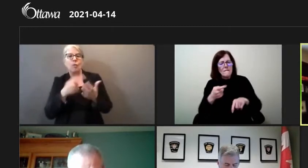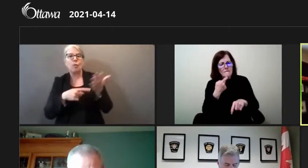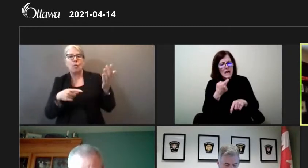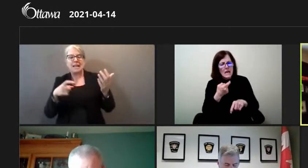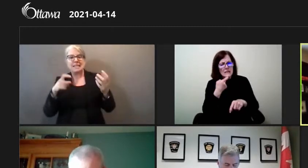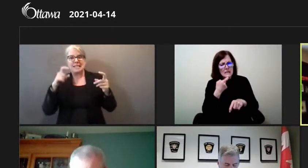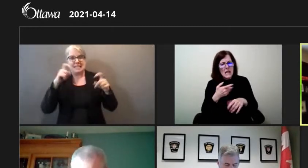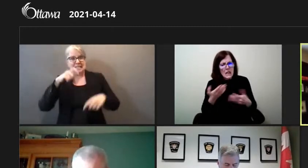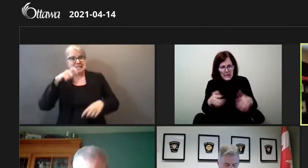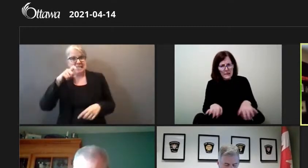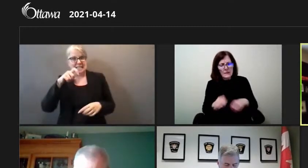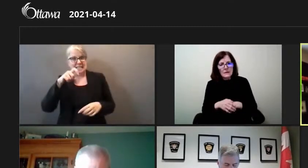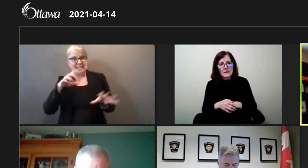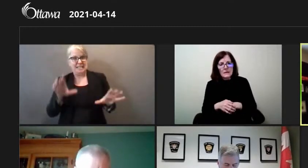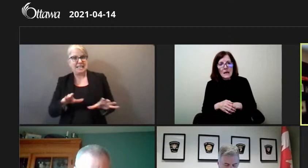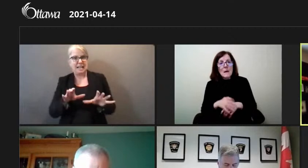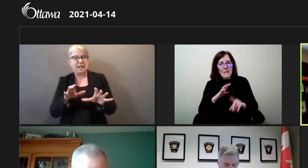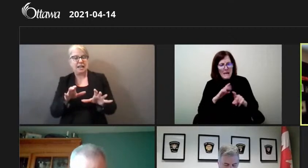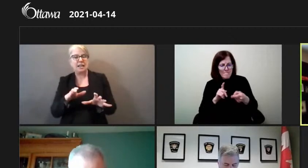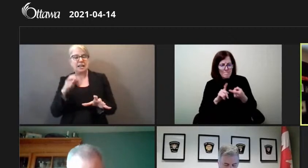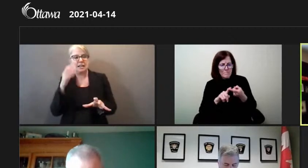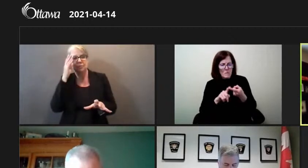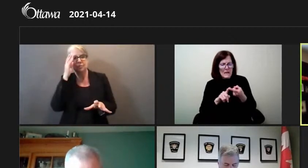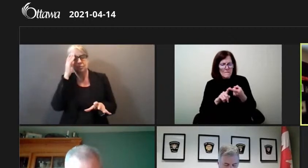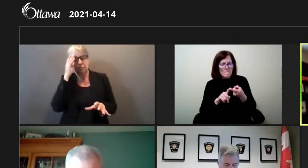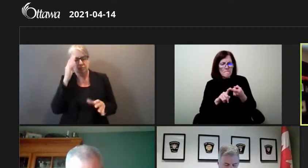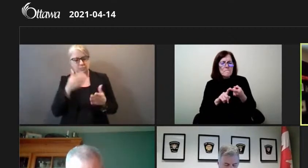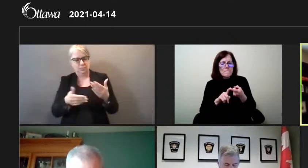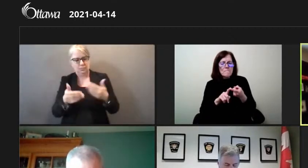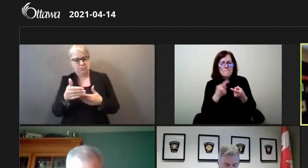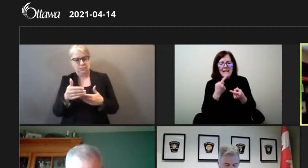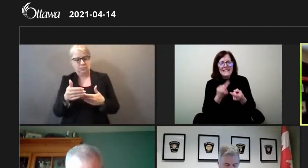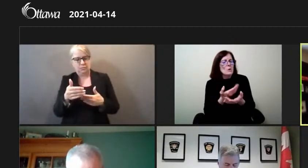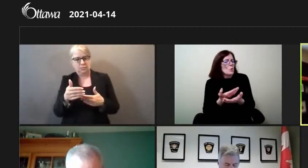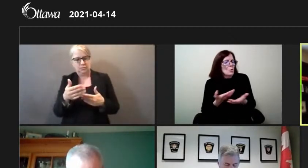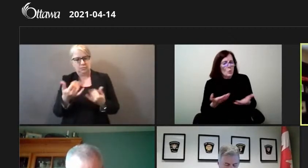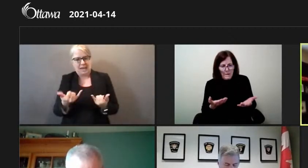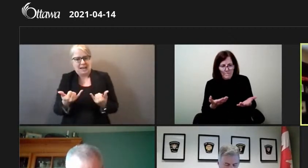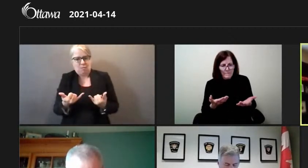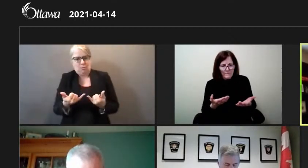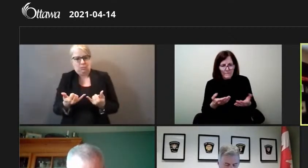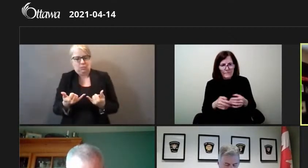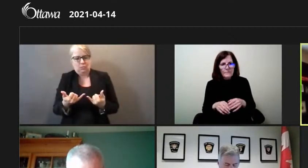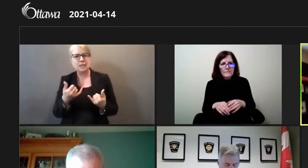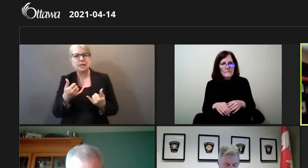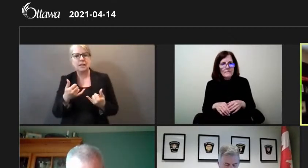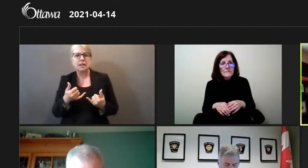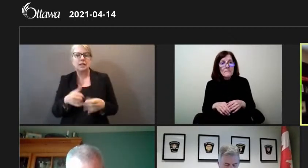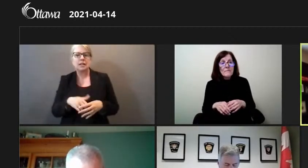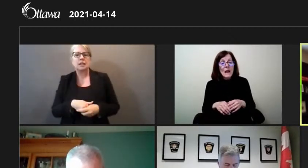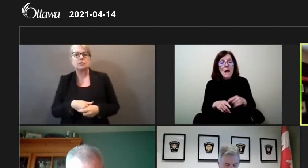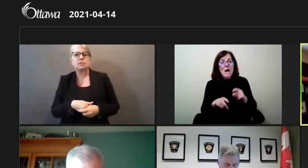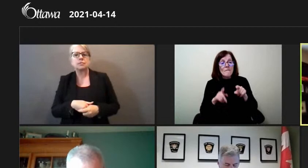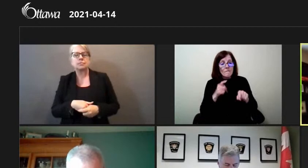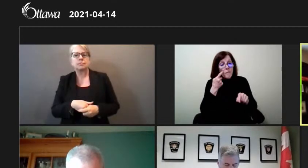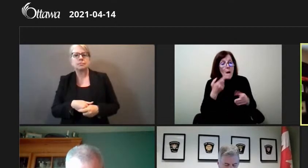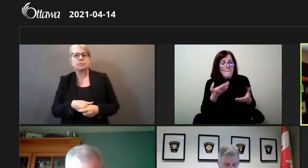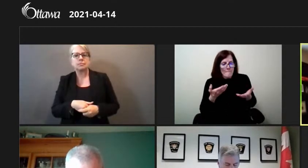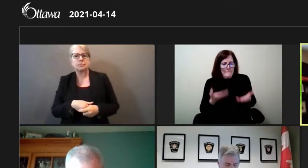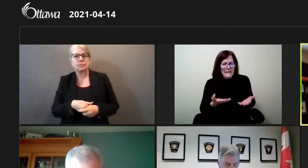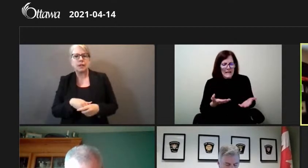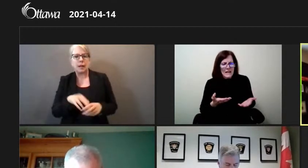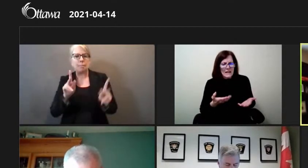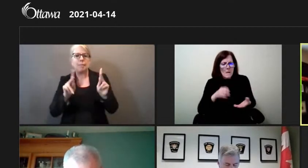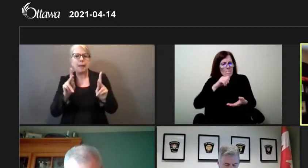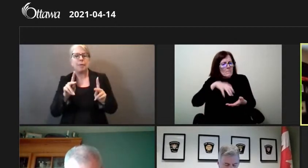happen in the next now, you know, is that, I mean, people basically need to be